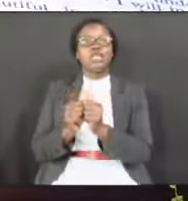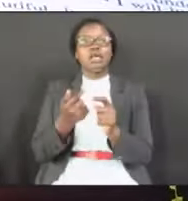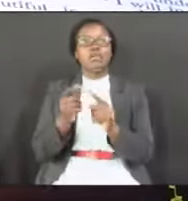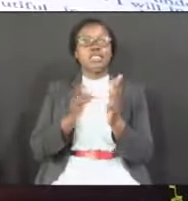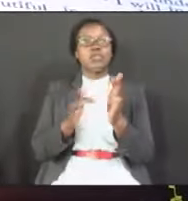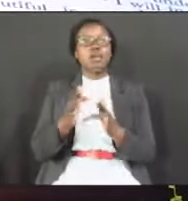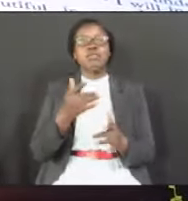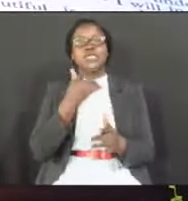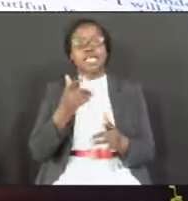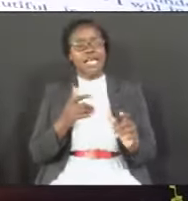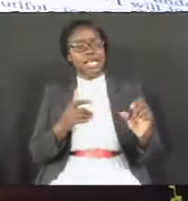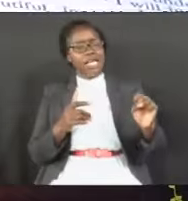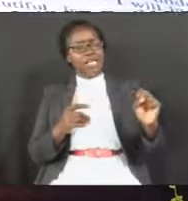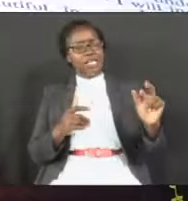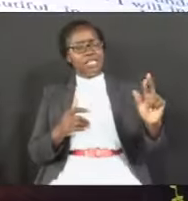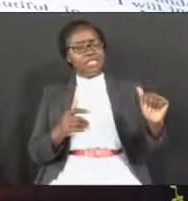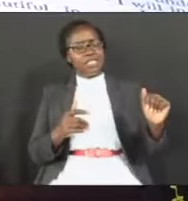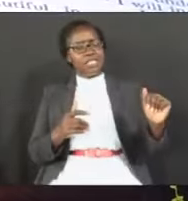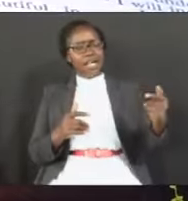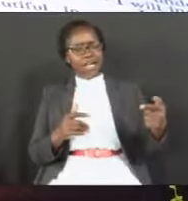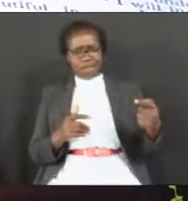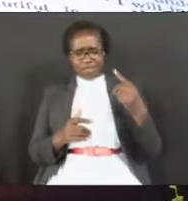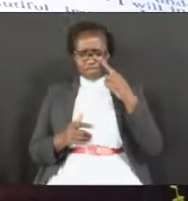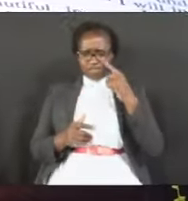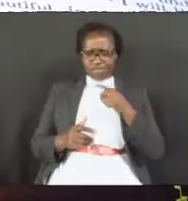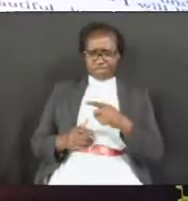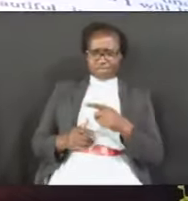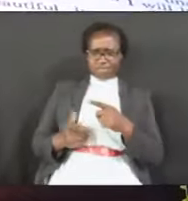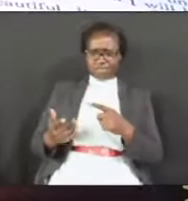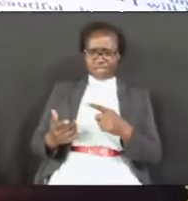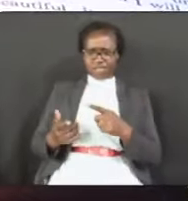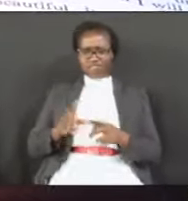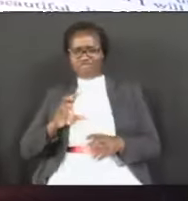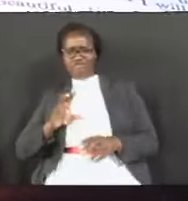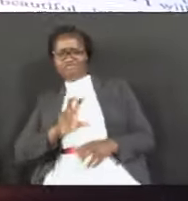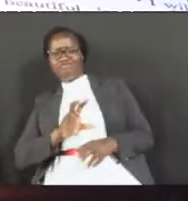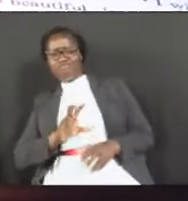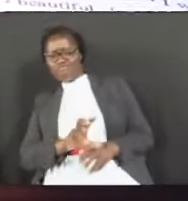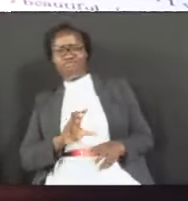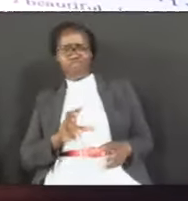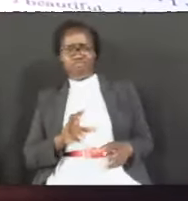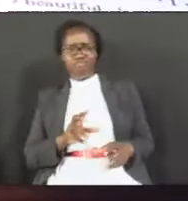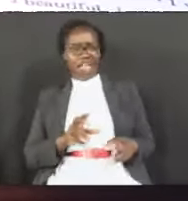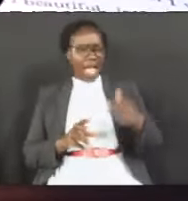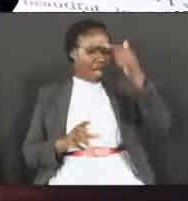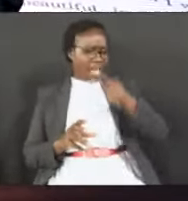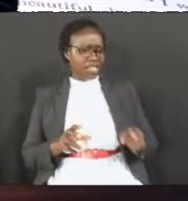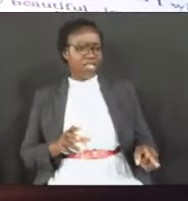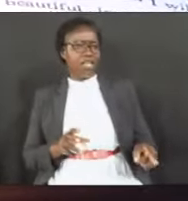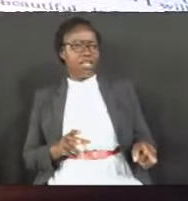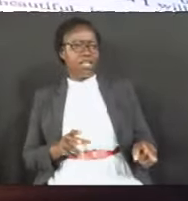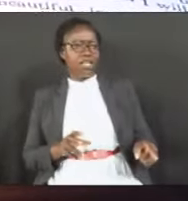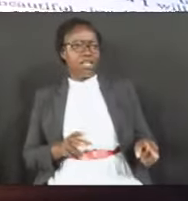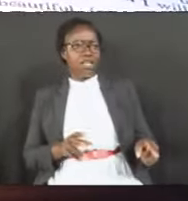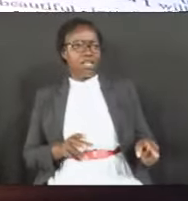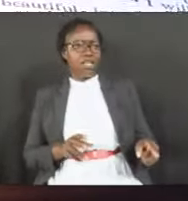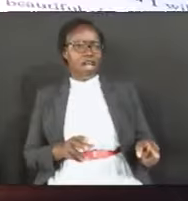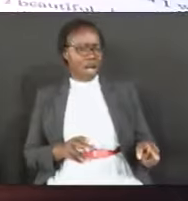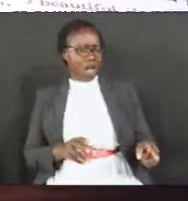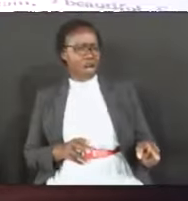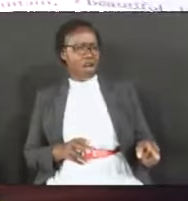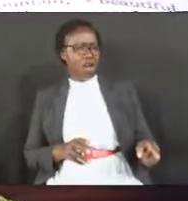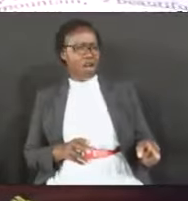says Sarah noticed Ishmael scoffing or mocking Isaac.